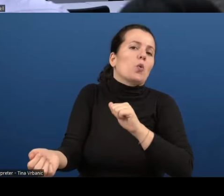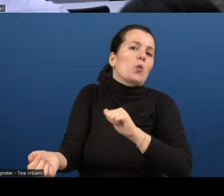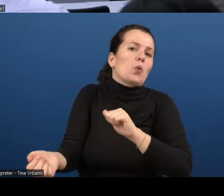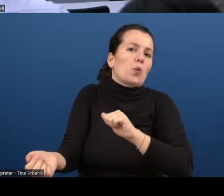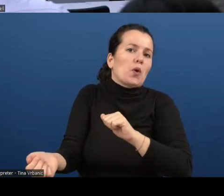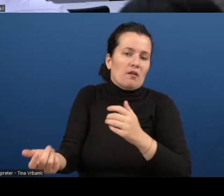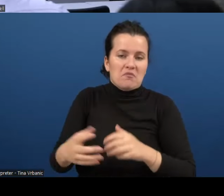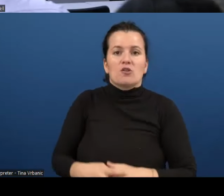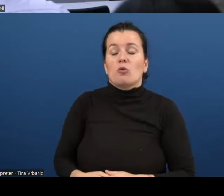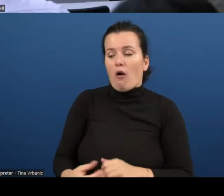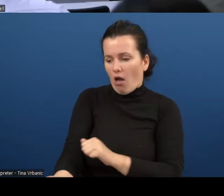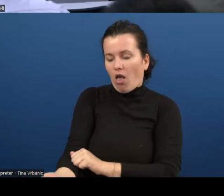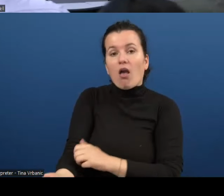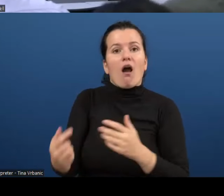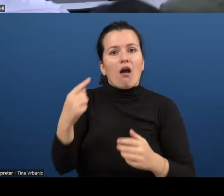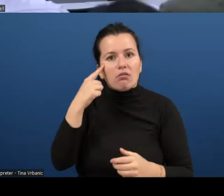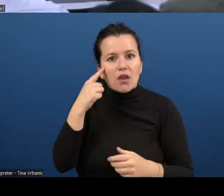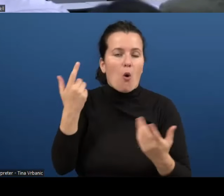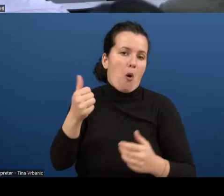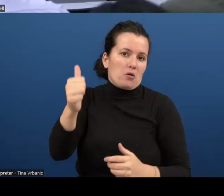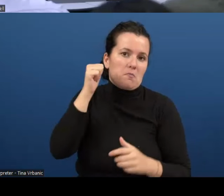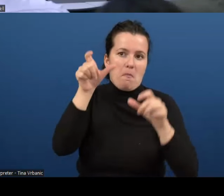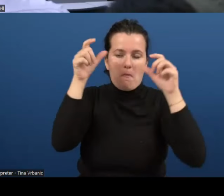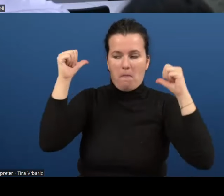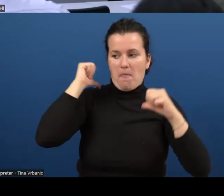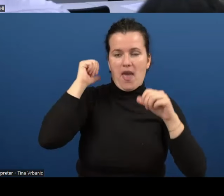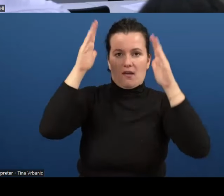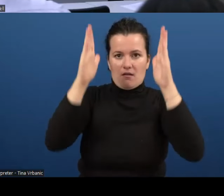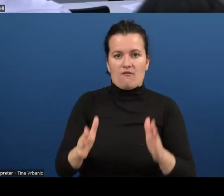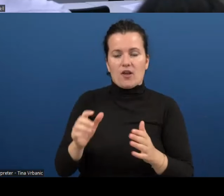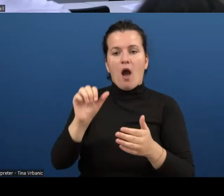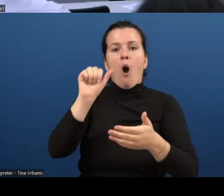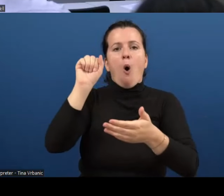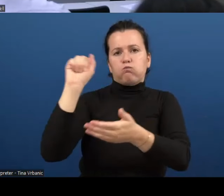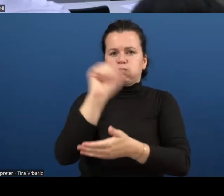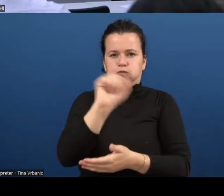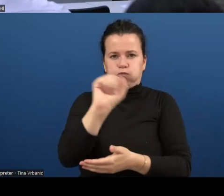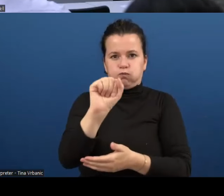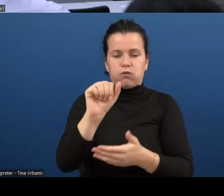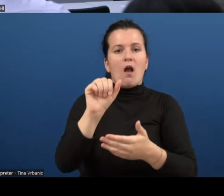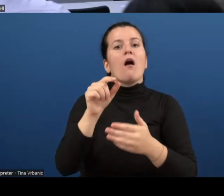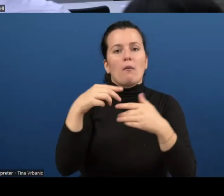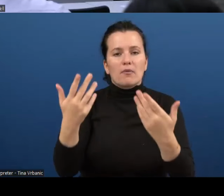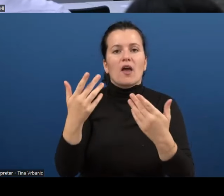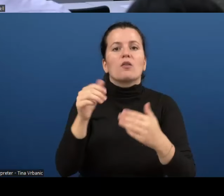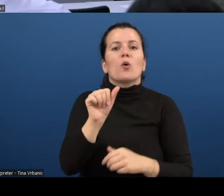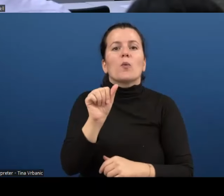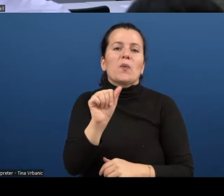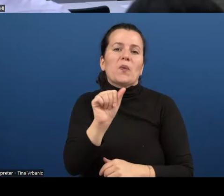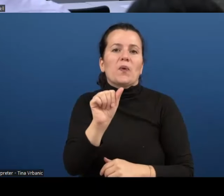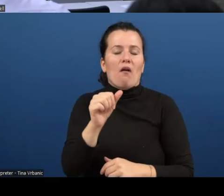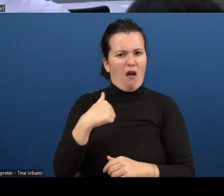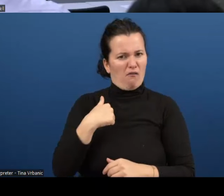doesn't feel as if it's in the same location. If you test it on the back, it feels as if it's going down. And you can also do